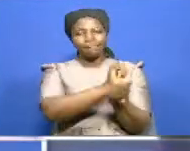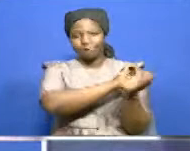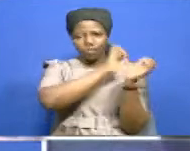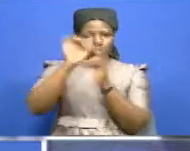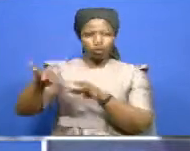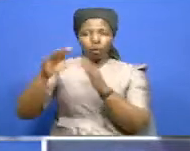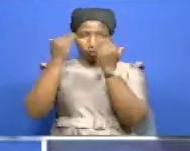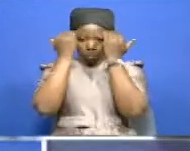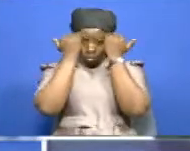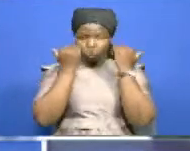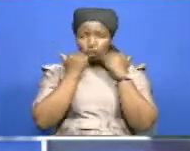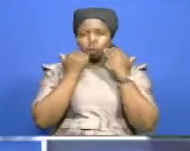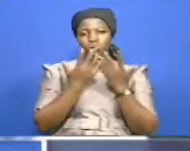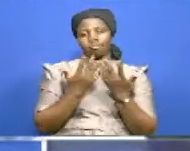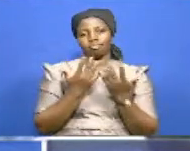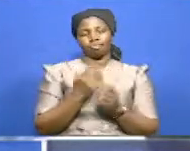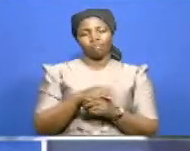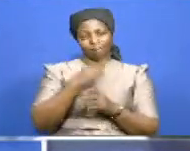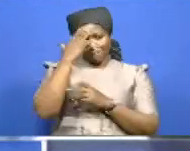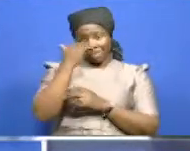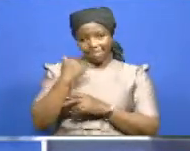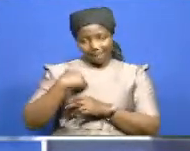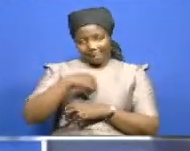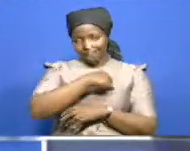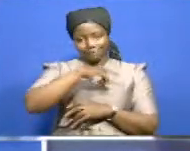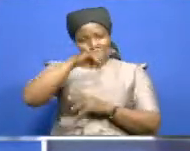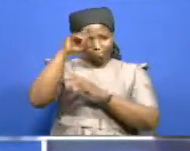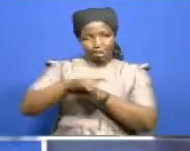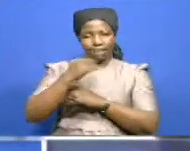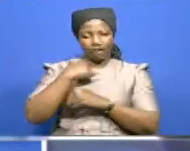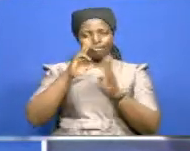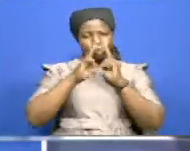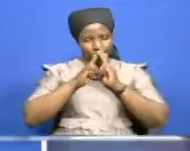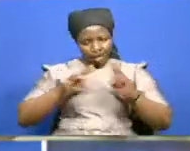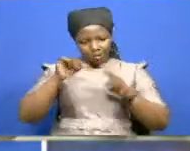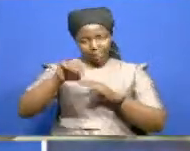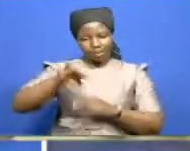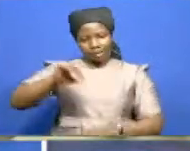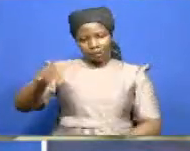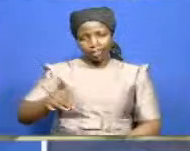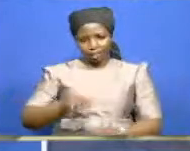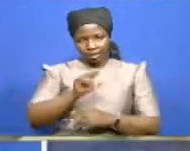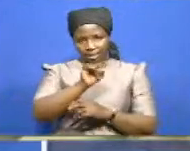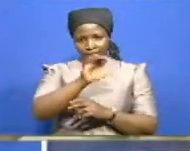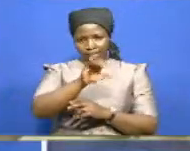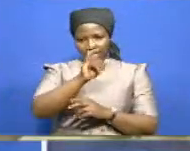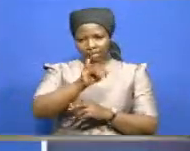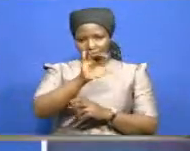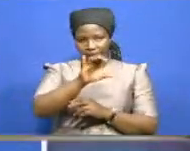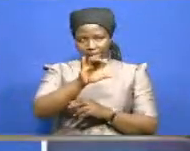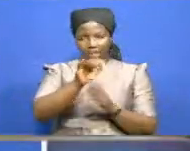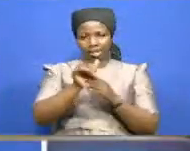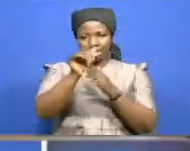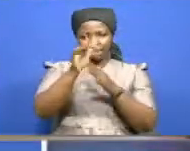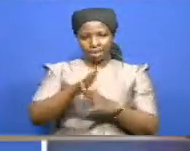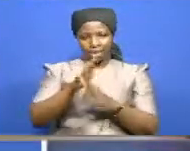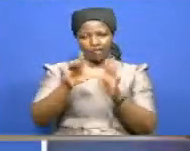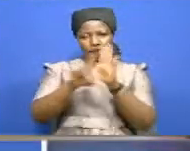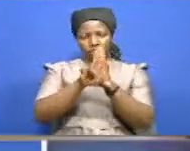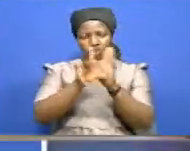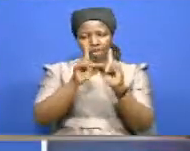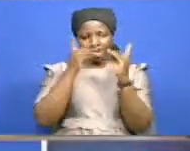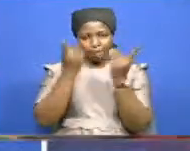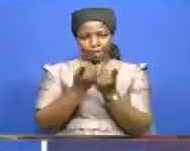status, because we must have peace in this town. NCIC Head of Legal Department Chalo